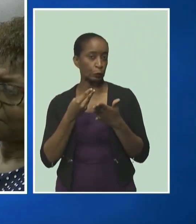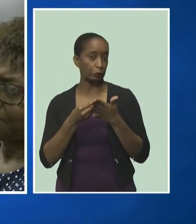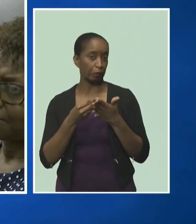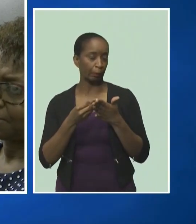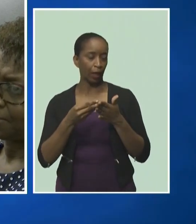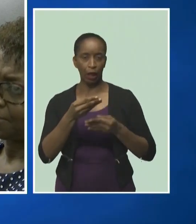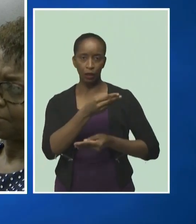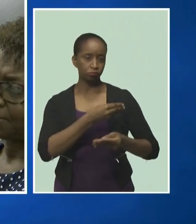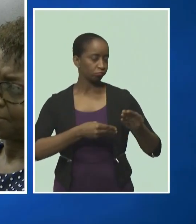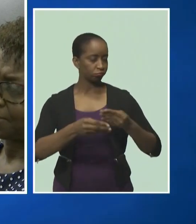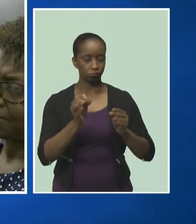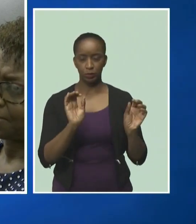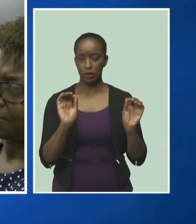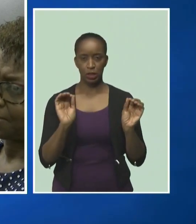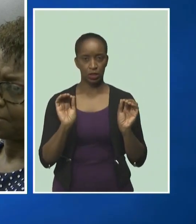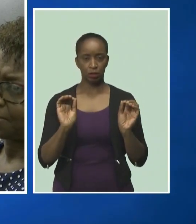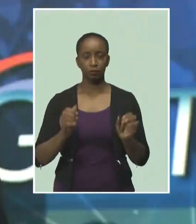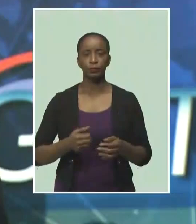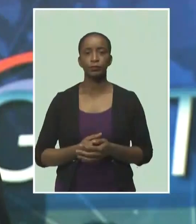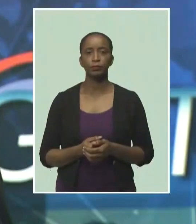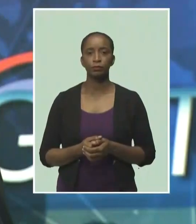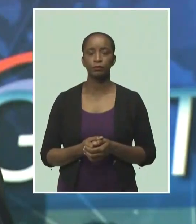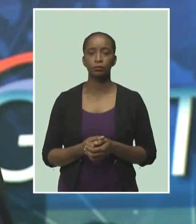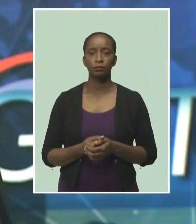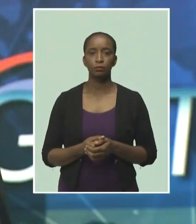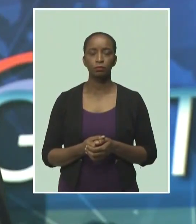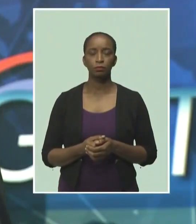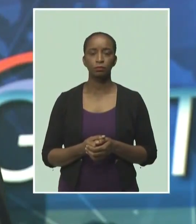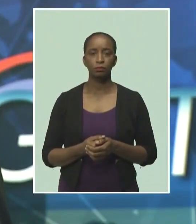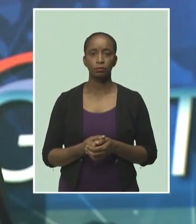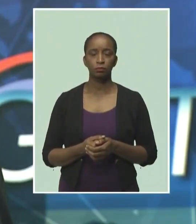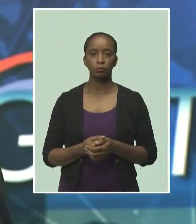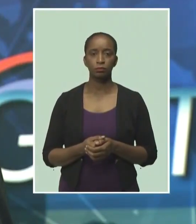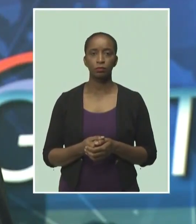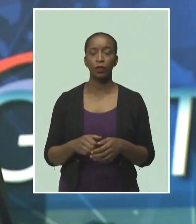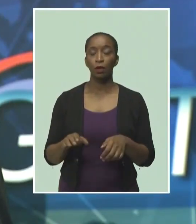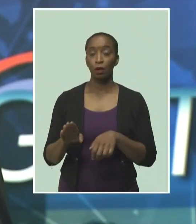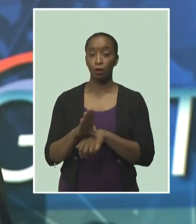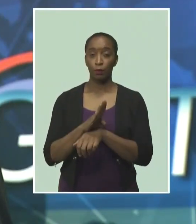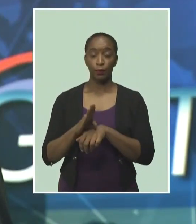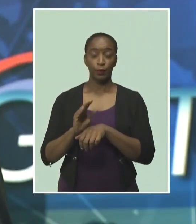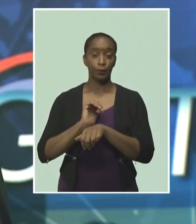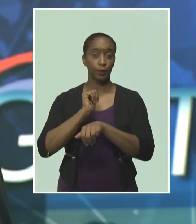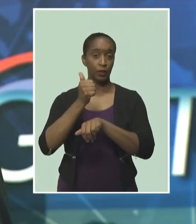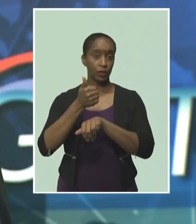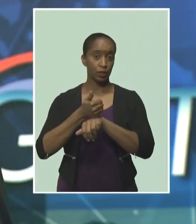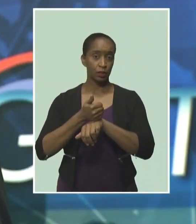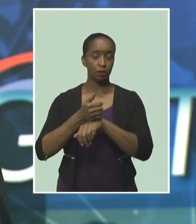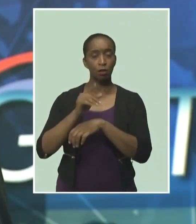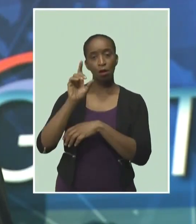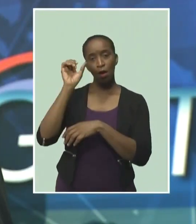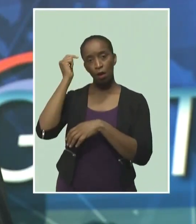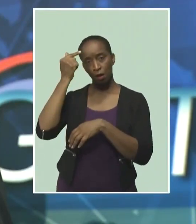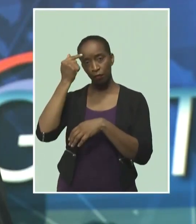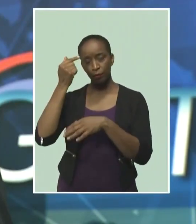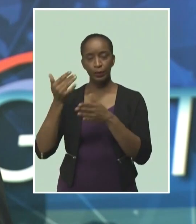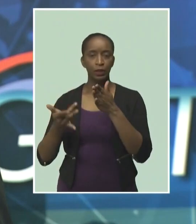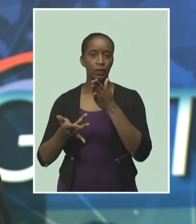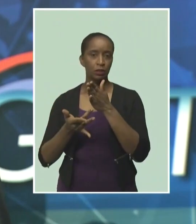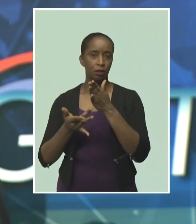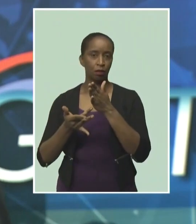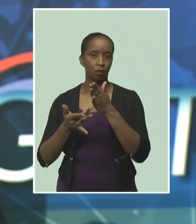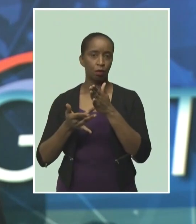out a perspective of what we're dealing with. Barbados has established a government technology agency called